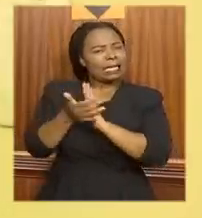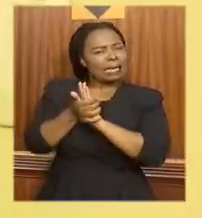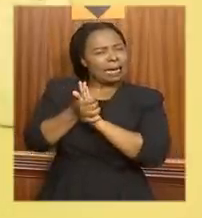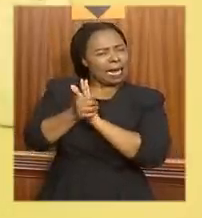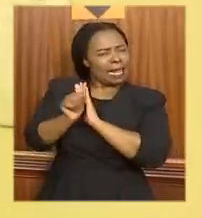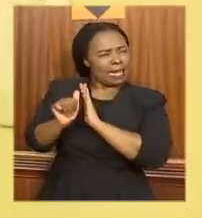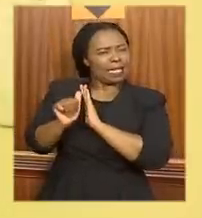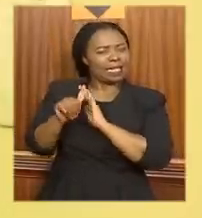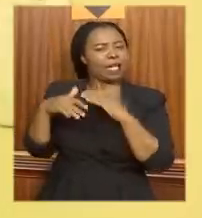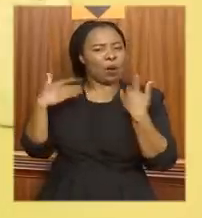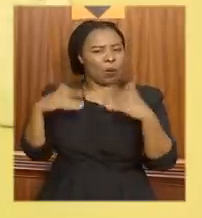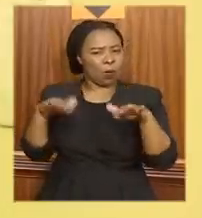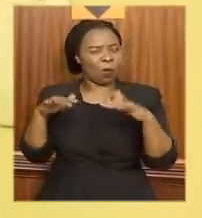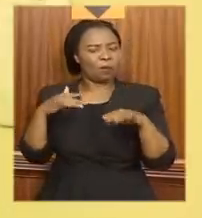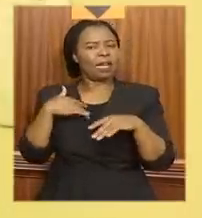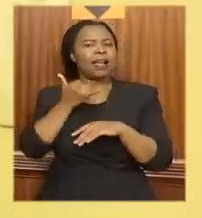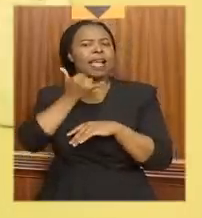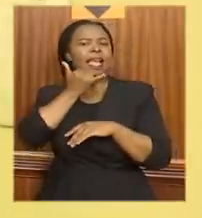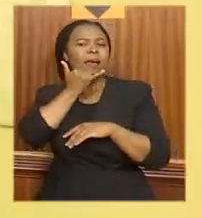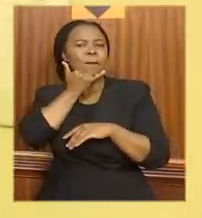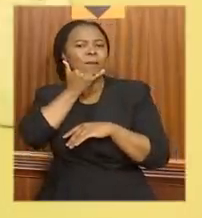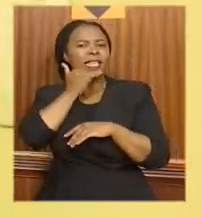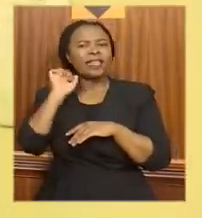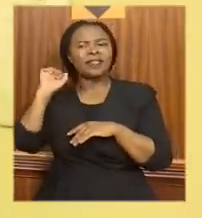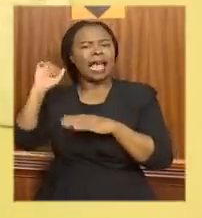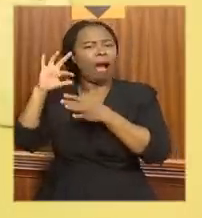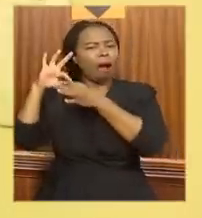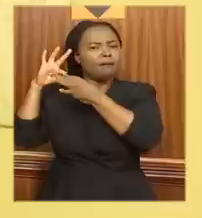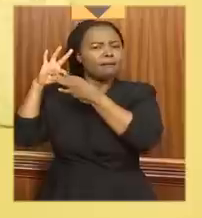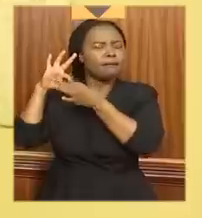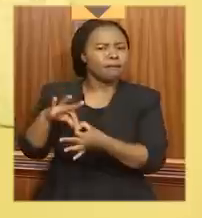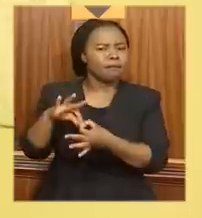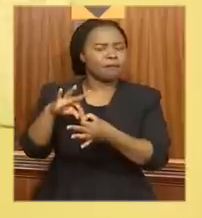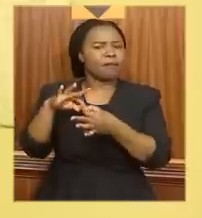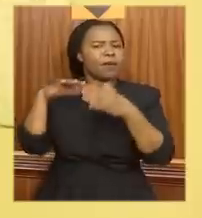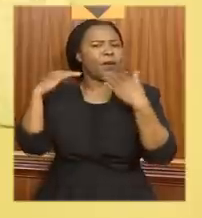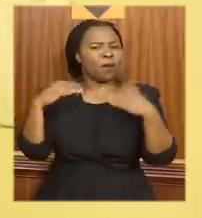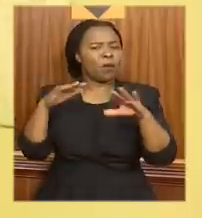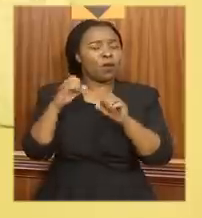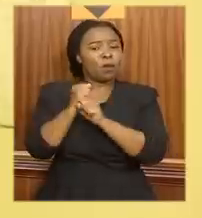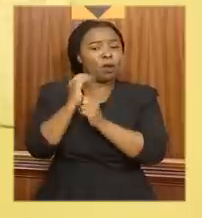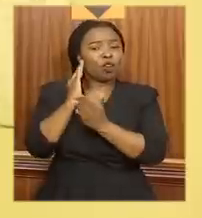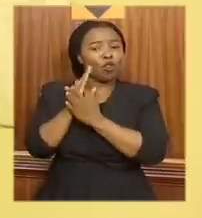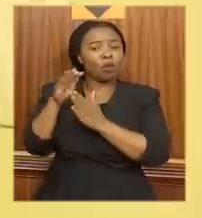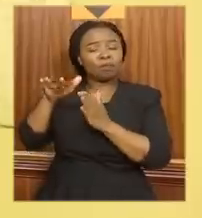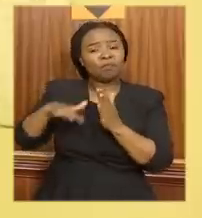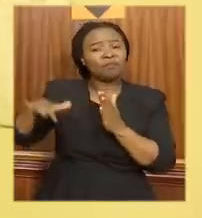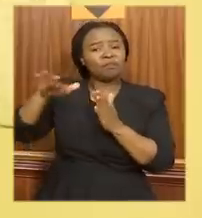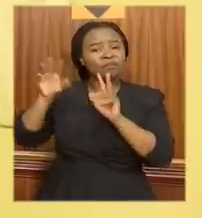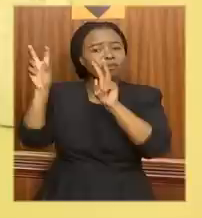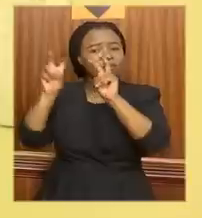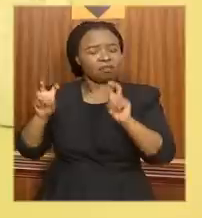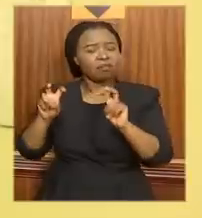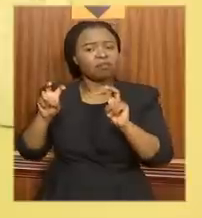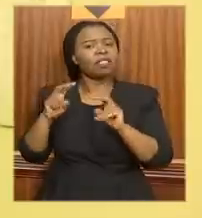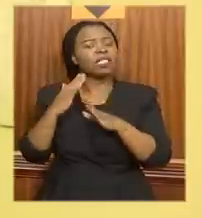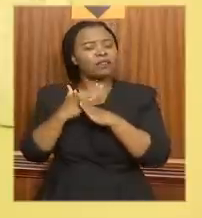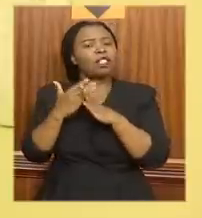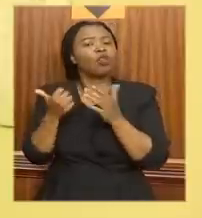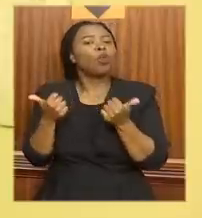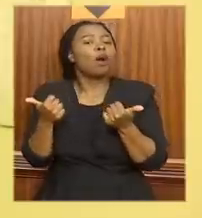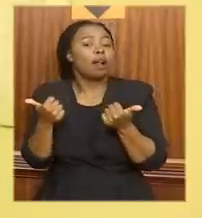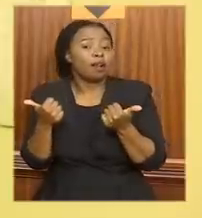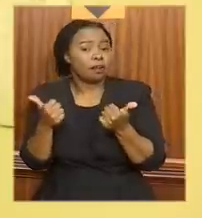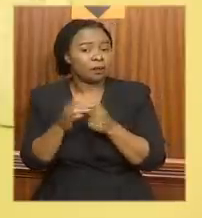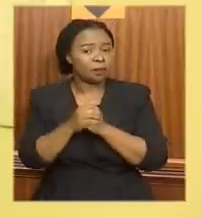And I was also impressed with their total commitment to making sure that our power stations function well and